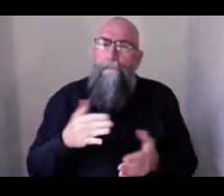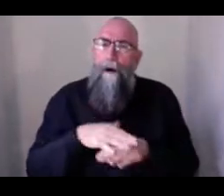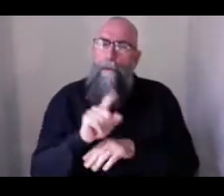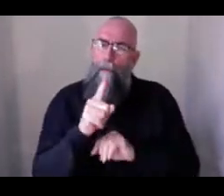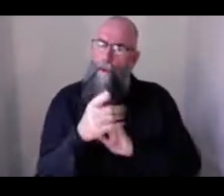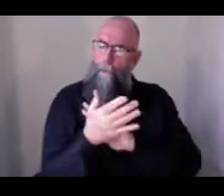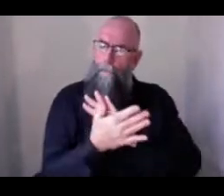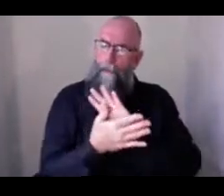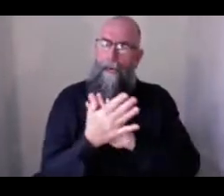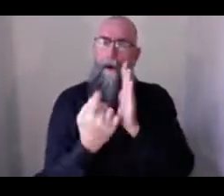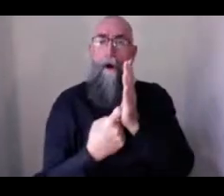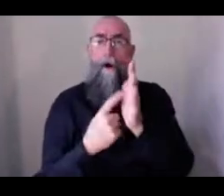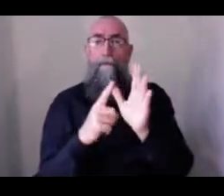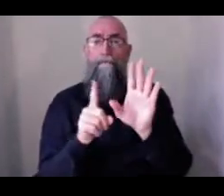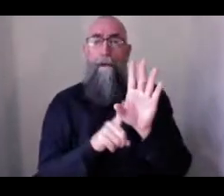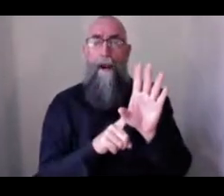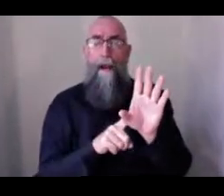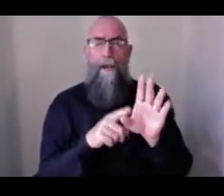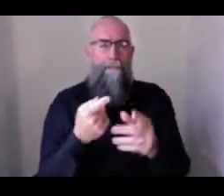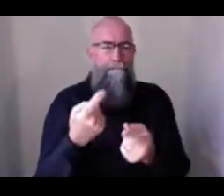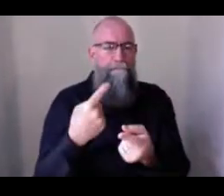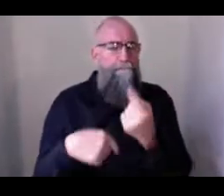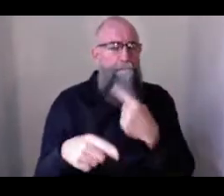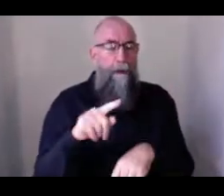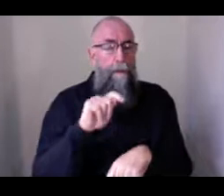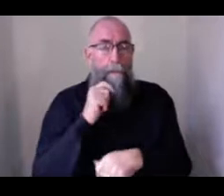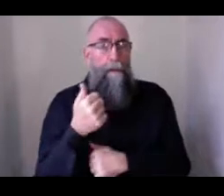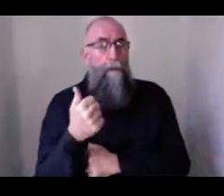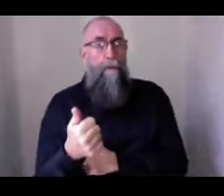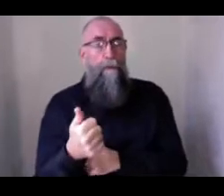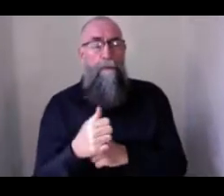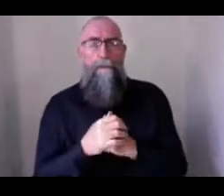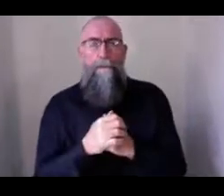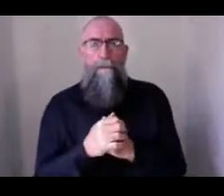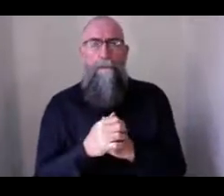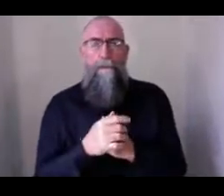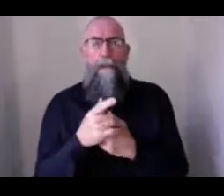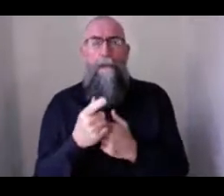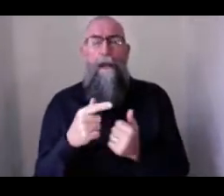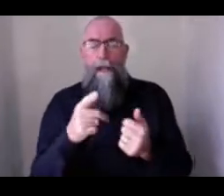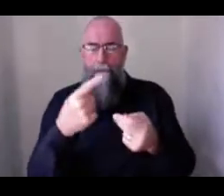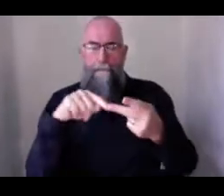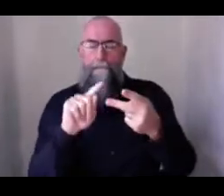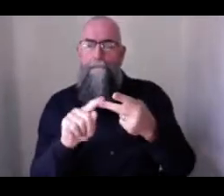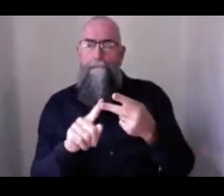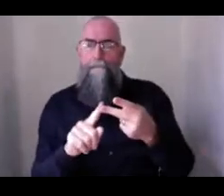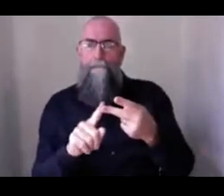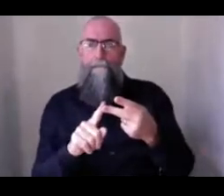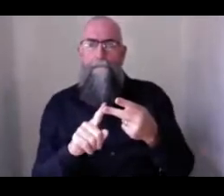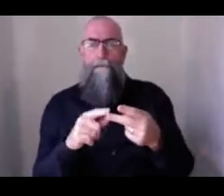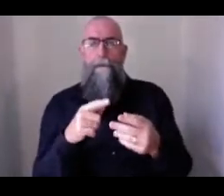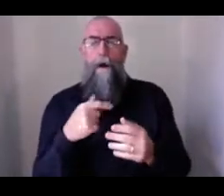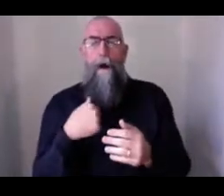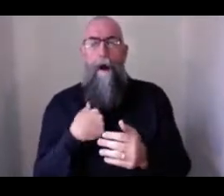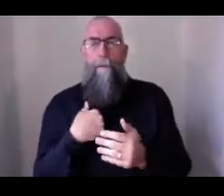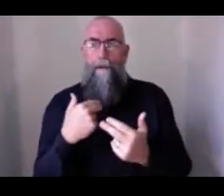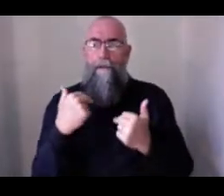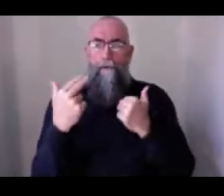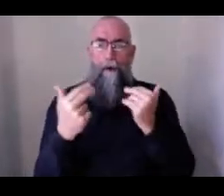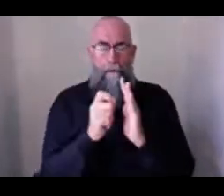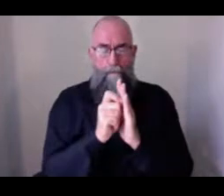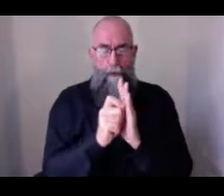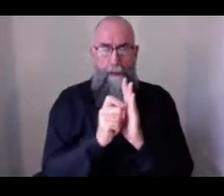Raymond. That would be good. And just moving on to your other question, I'm a songwriter and filmmaker. I do